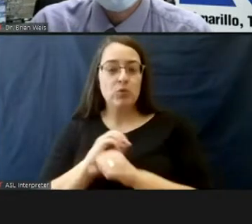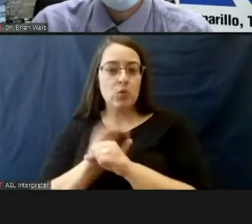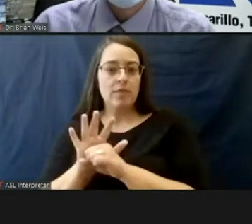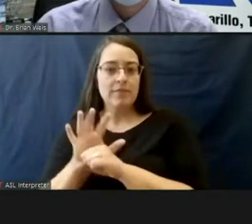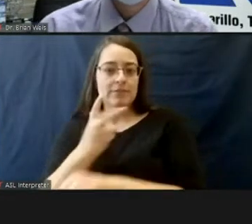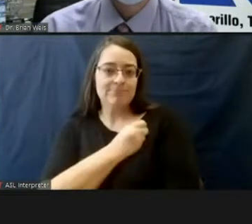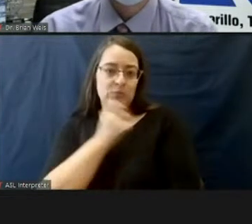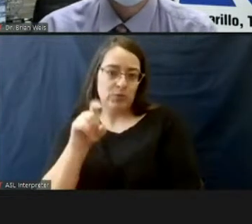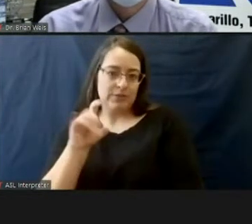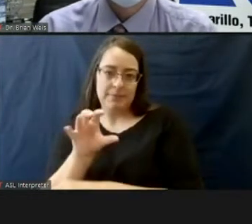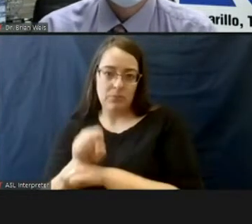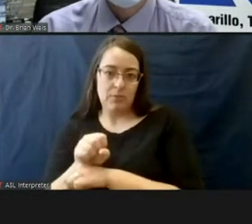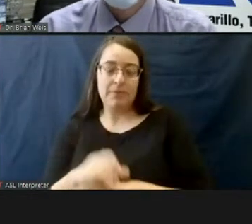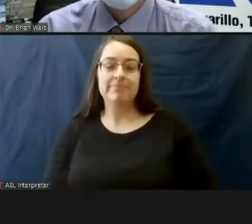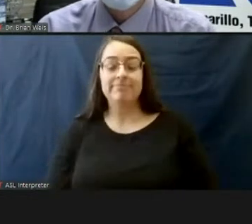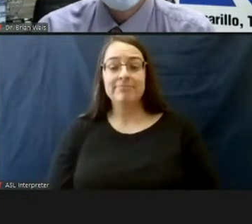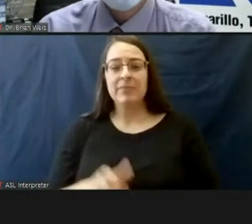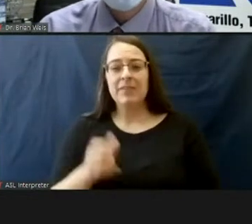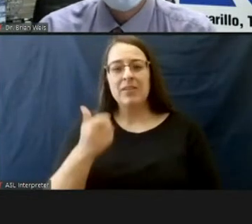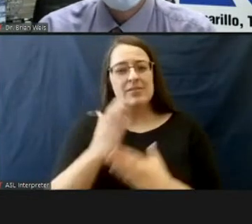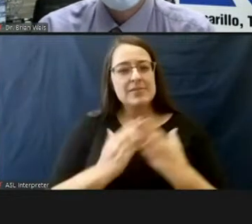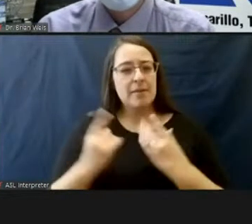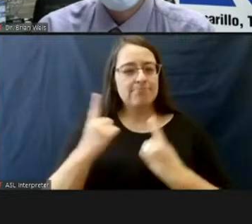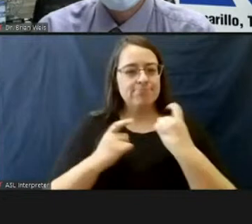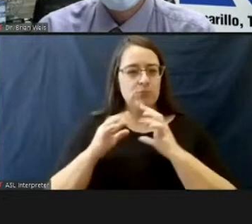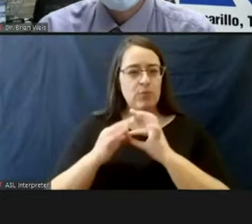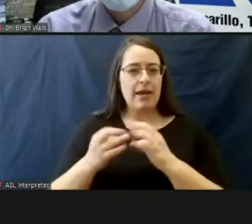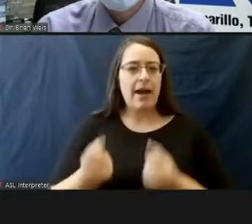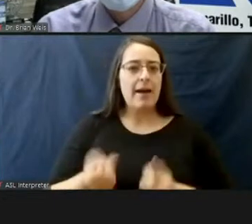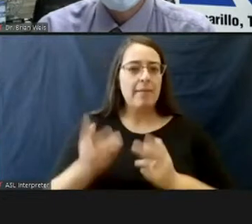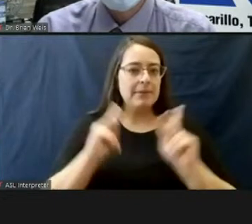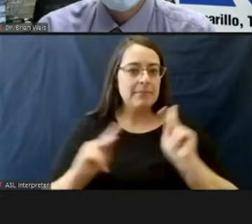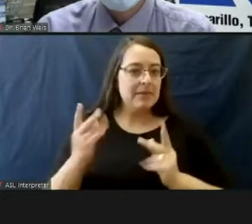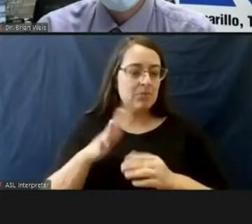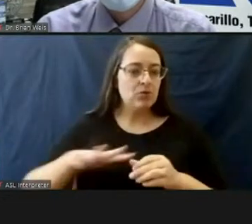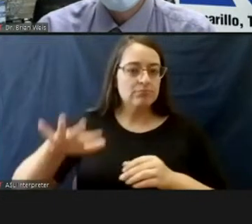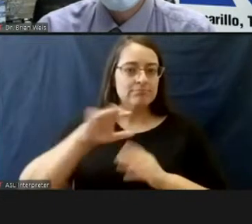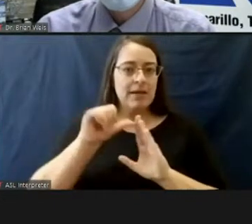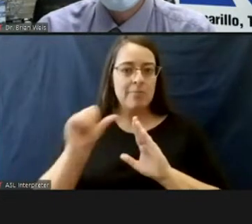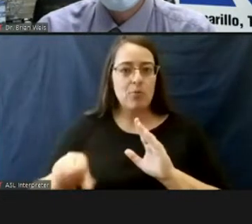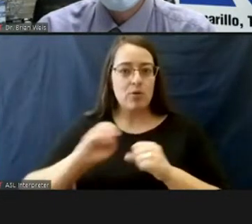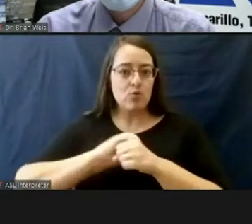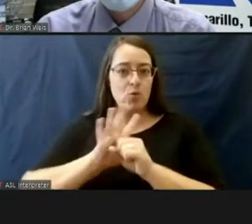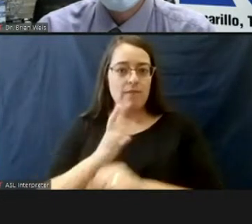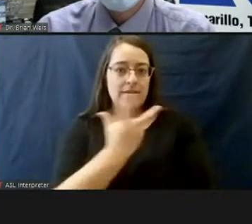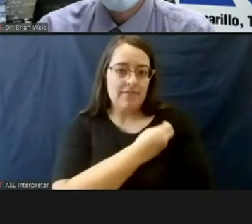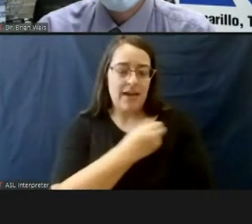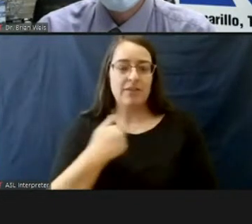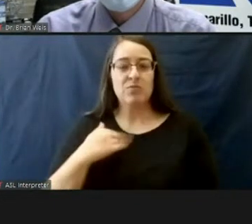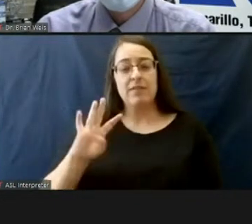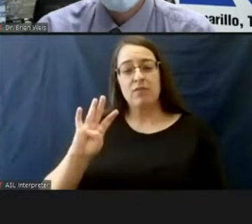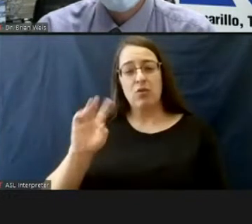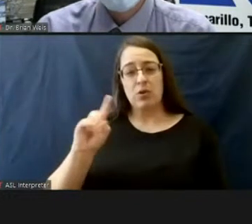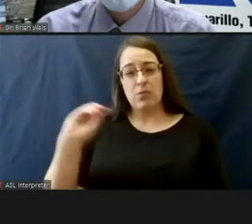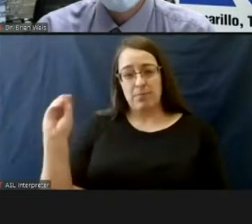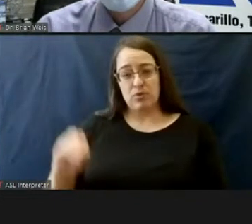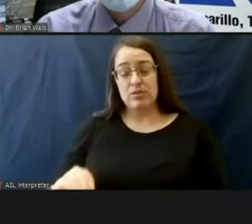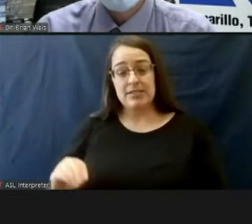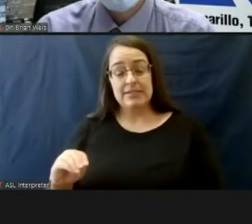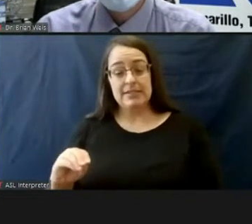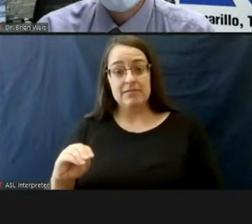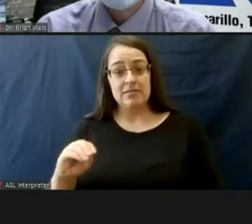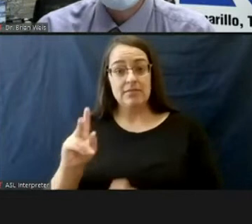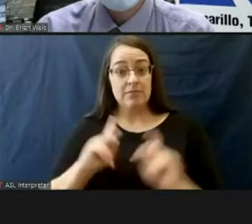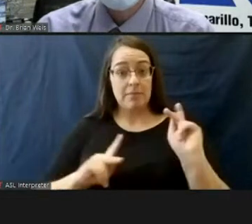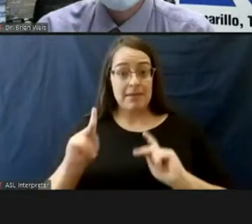about the vaccination rate in our community, our most recent updated numbers, we have 41% of our population over